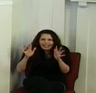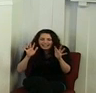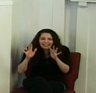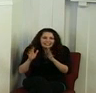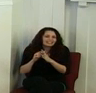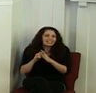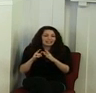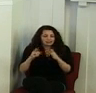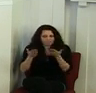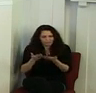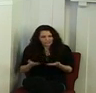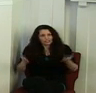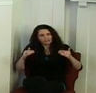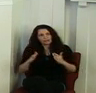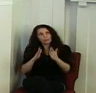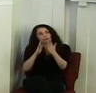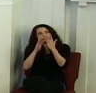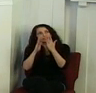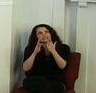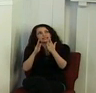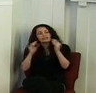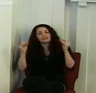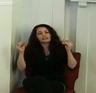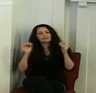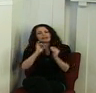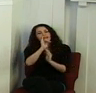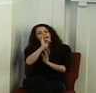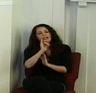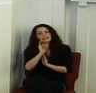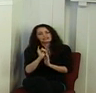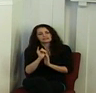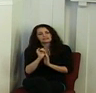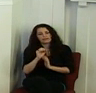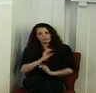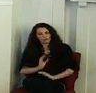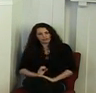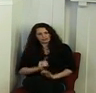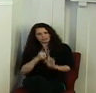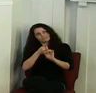very presence and the very likeness of Christ's self.